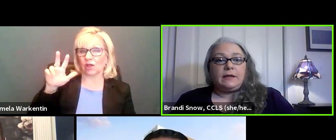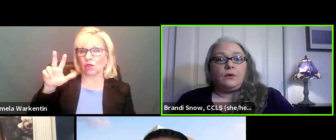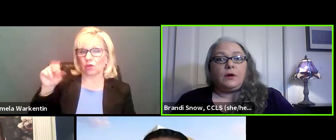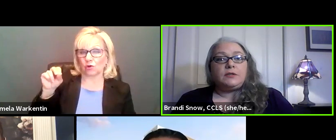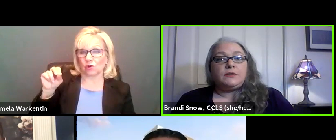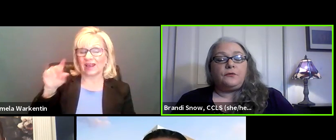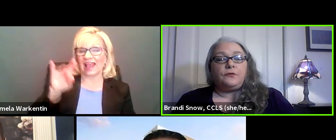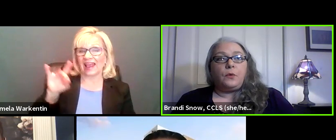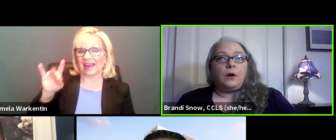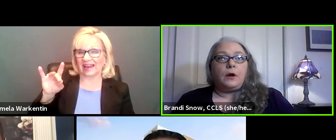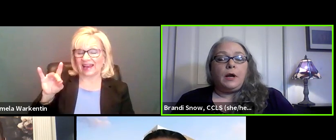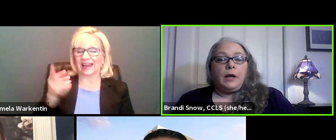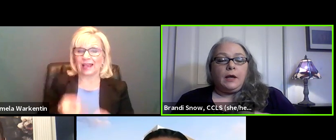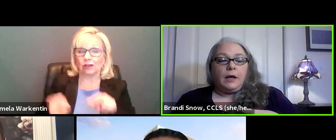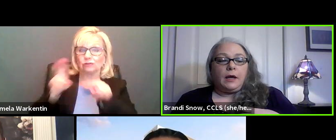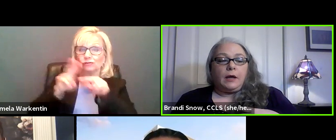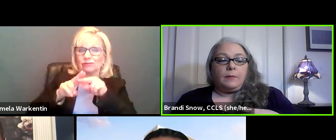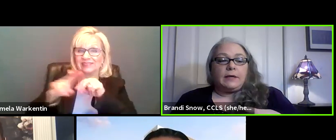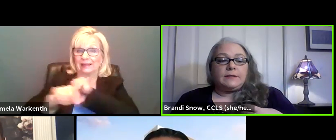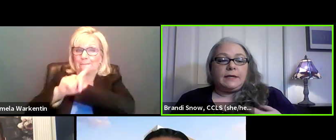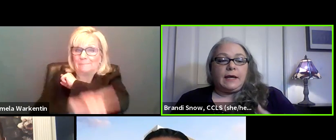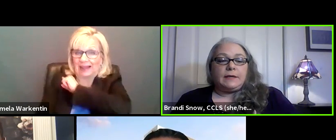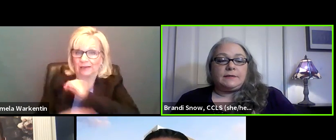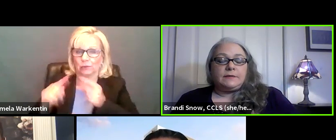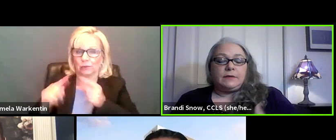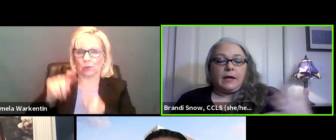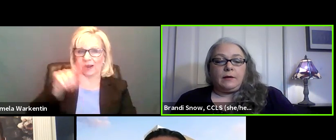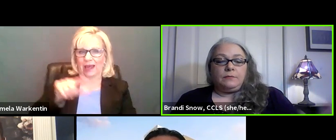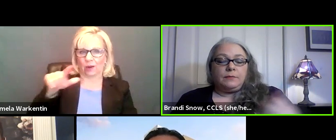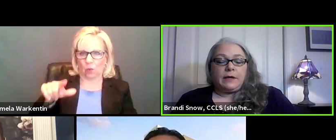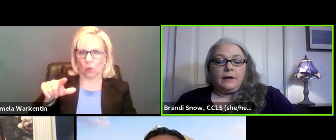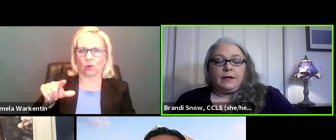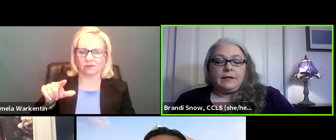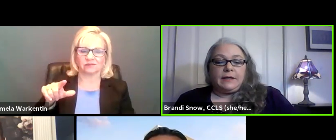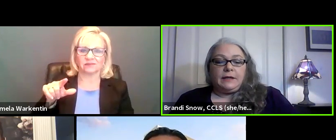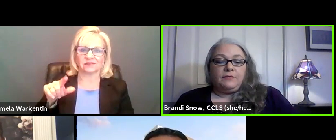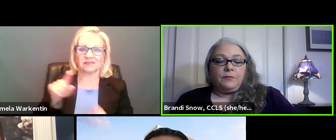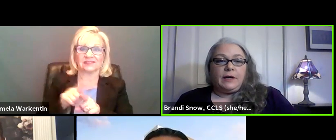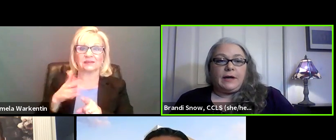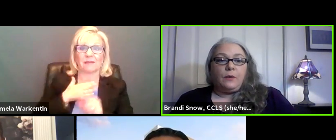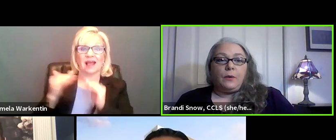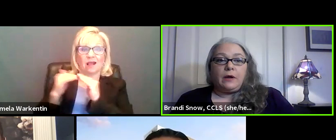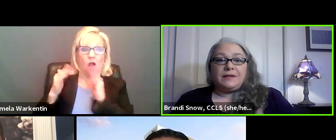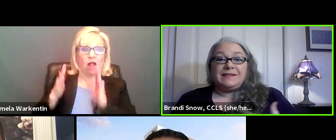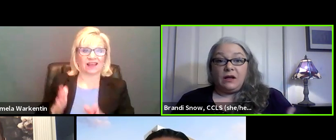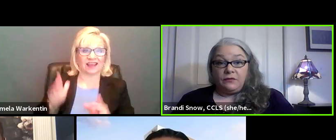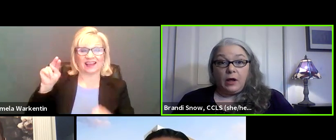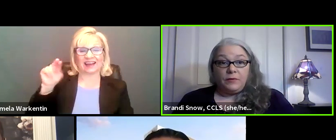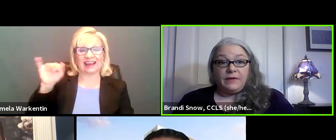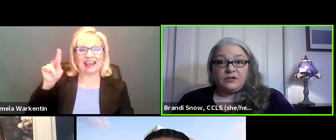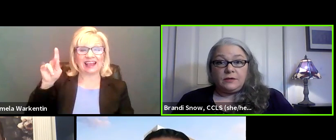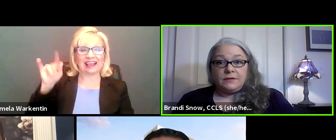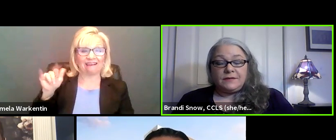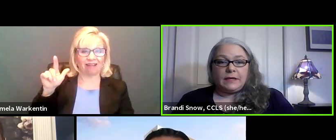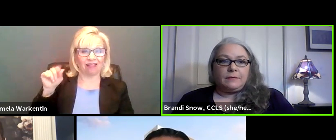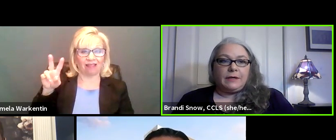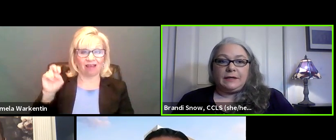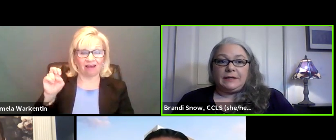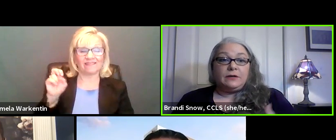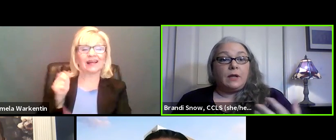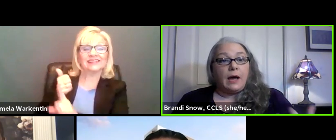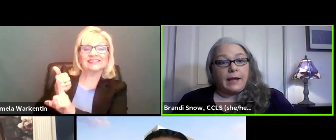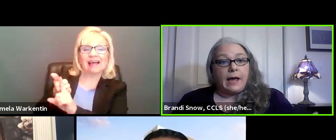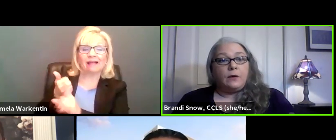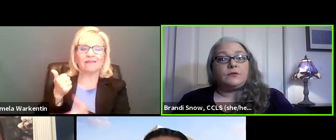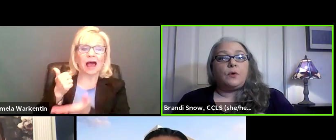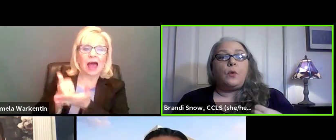to landlords for, as my colleague Nikki Love pointed out, what we call self-help evictions, an